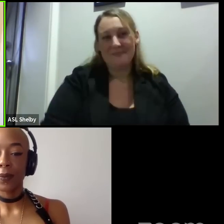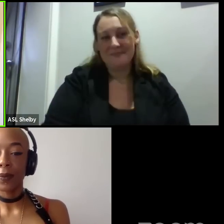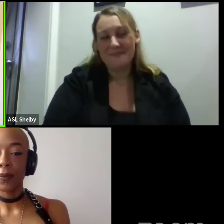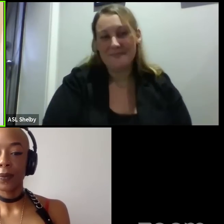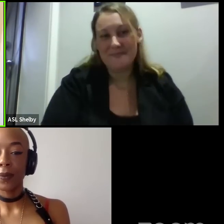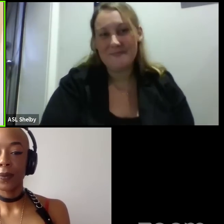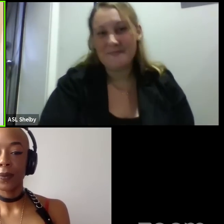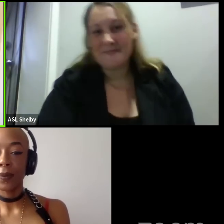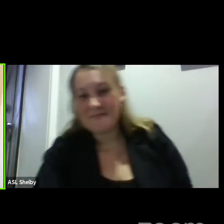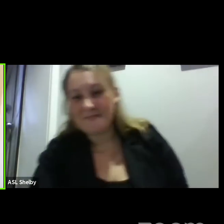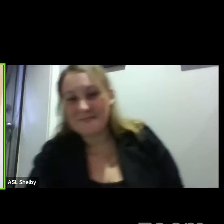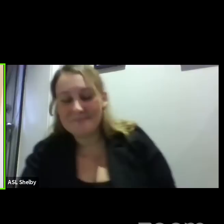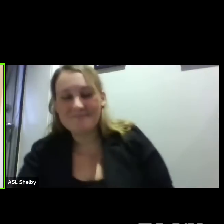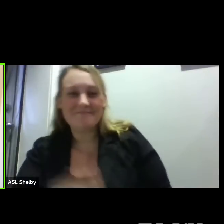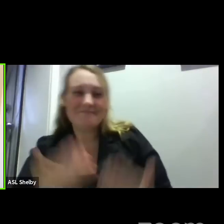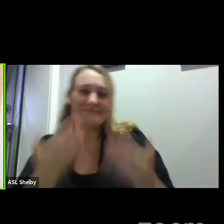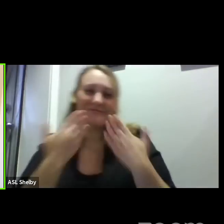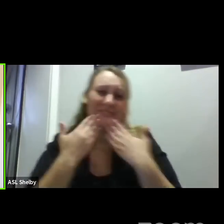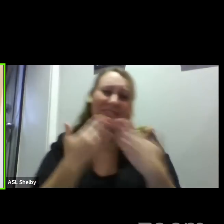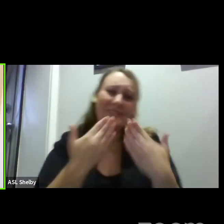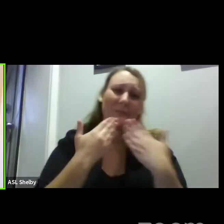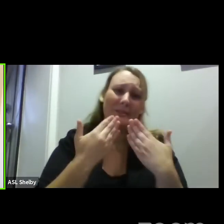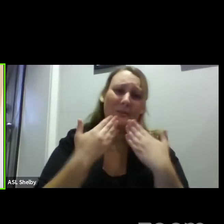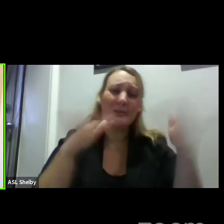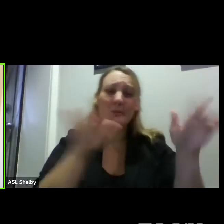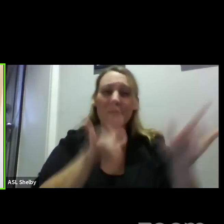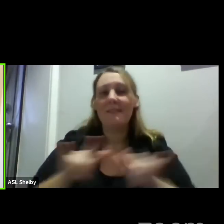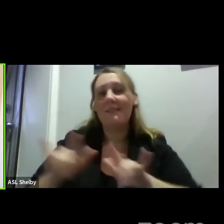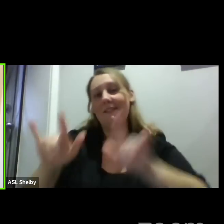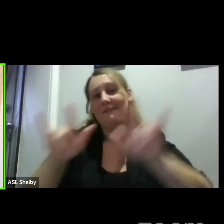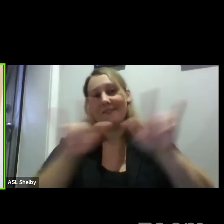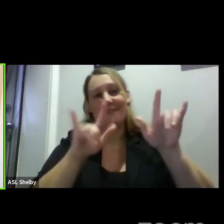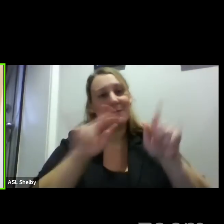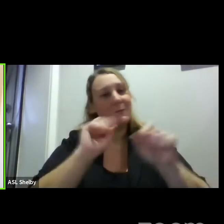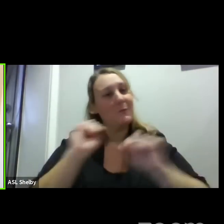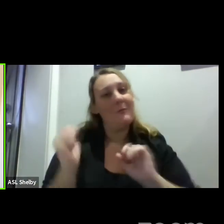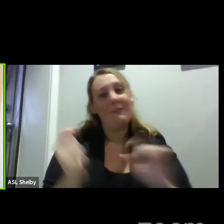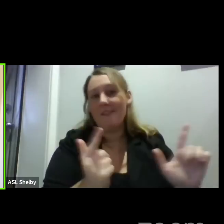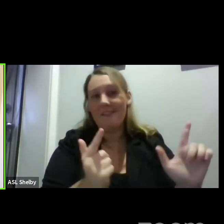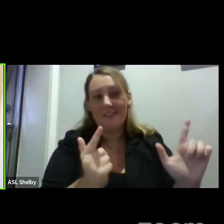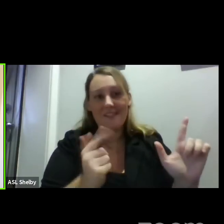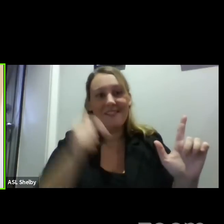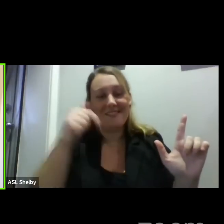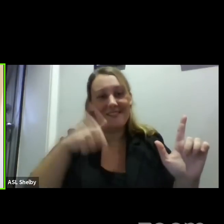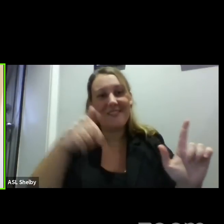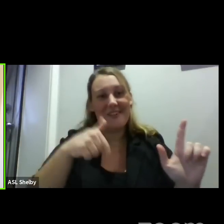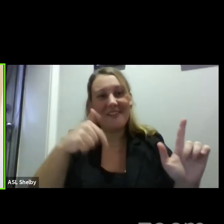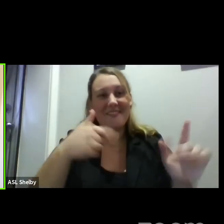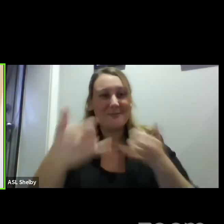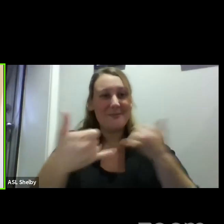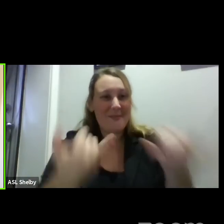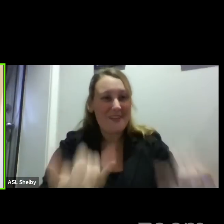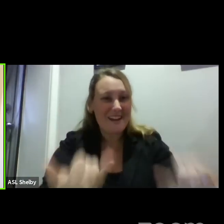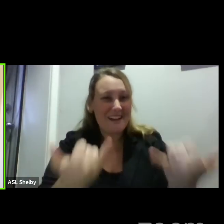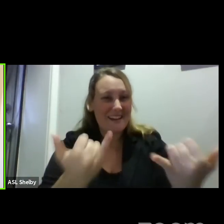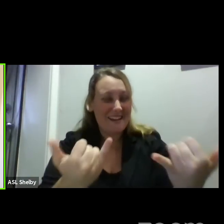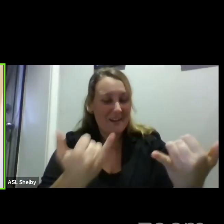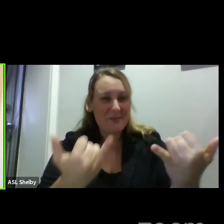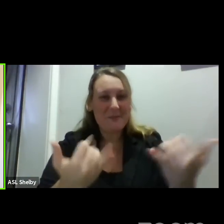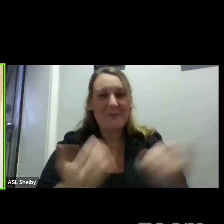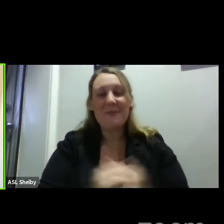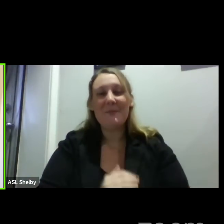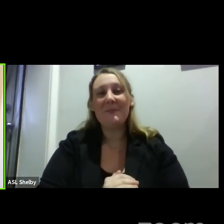Much gratitude and so much love to you, Ashley, and to everyone who's on this call right now, and to everyone who's tuning in to hold